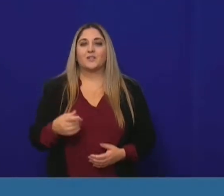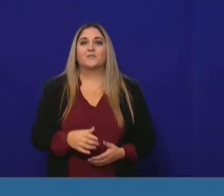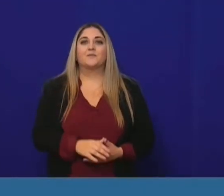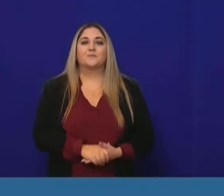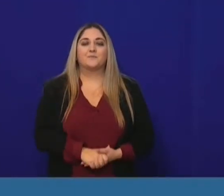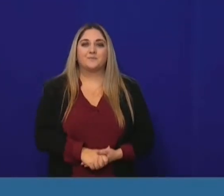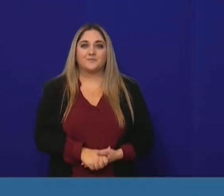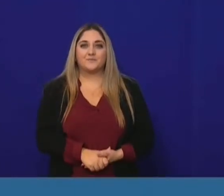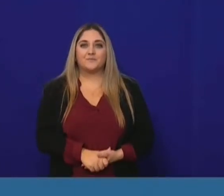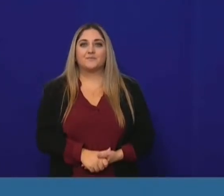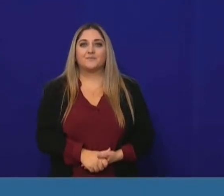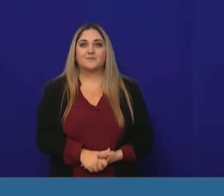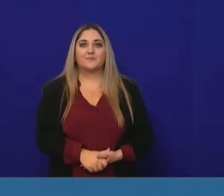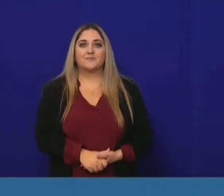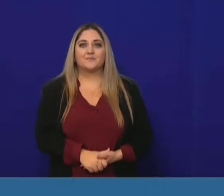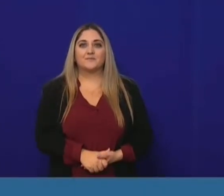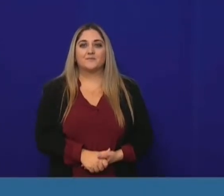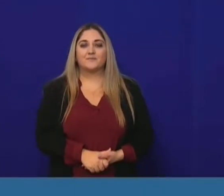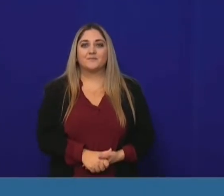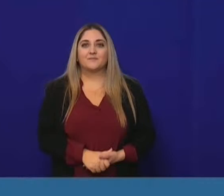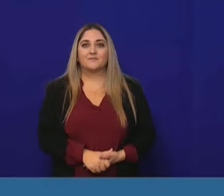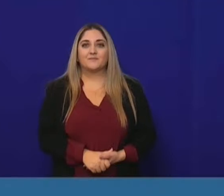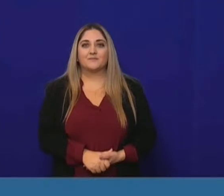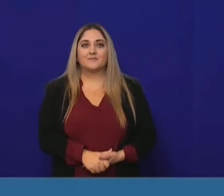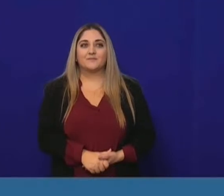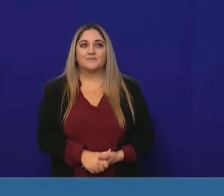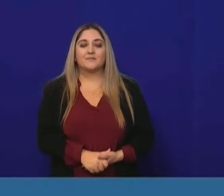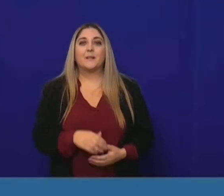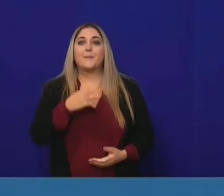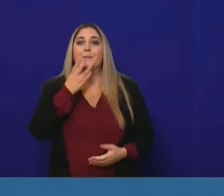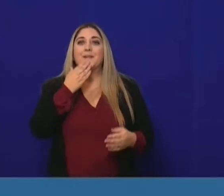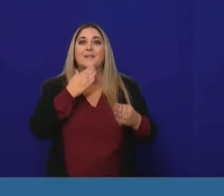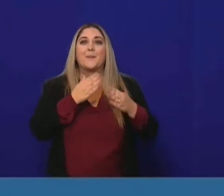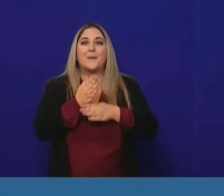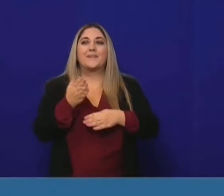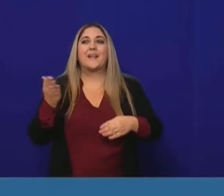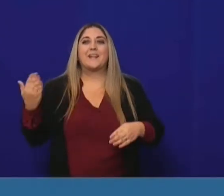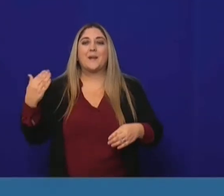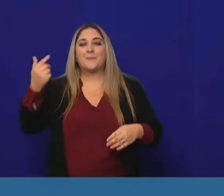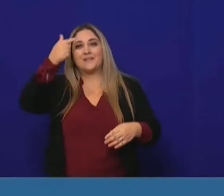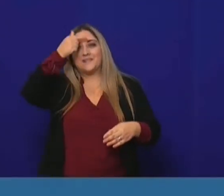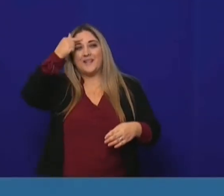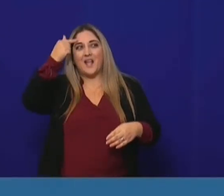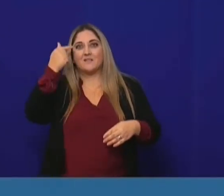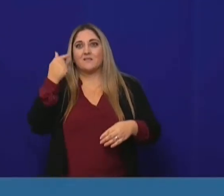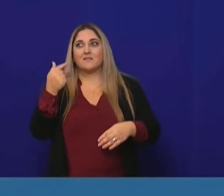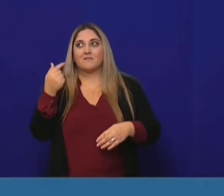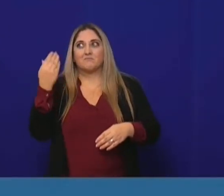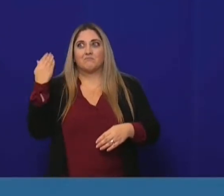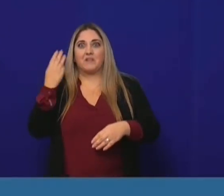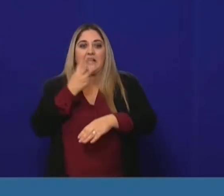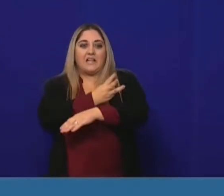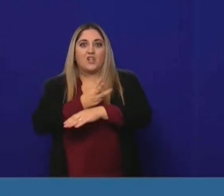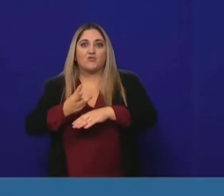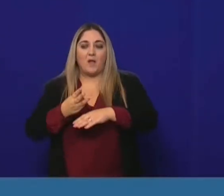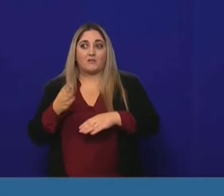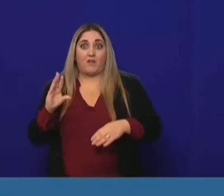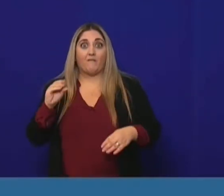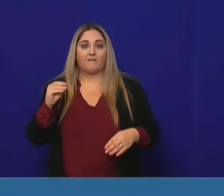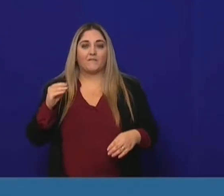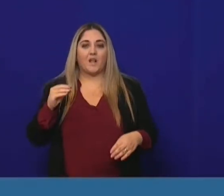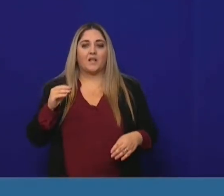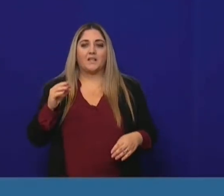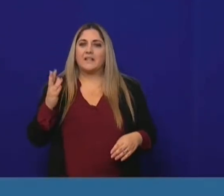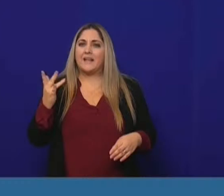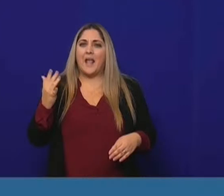minn One News. Tliet ġimgħat wara li beda rapid testing f'pajjiżna kif inhu għaddej il-proċess u kemm saru testijiet permezz ta' rapid testing